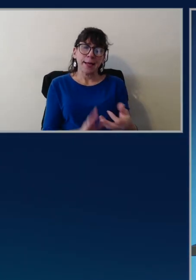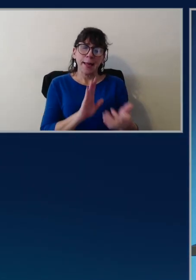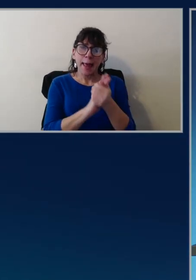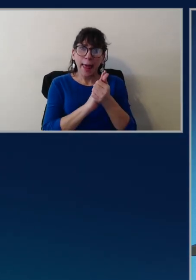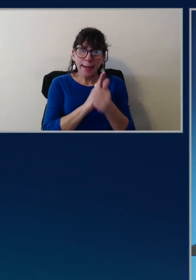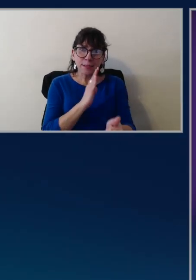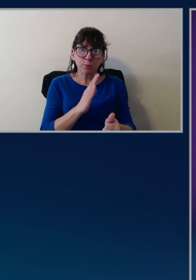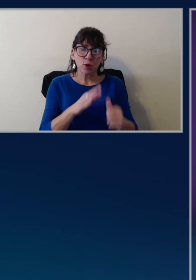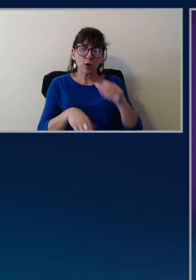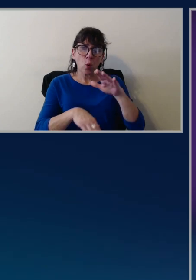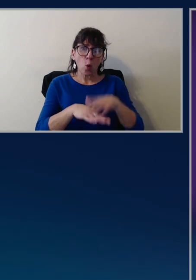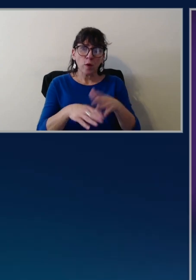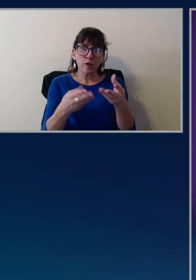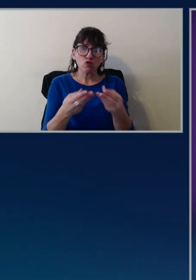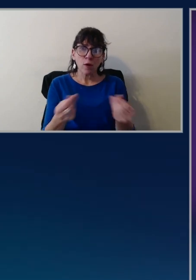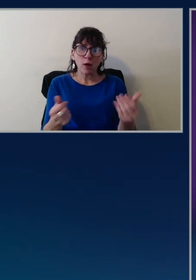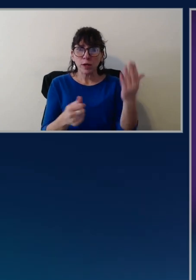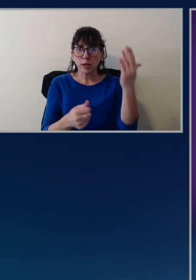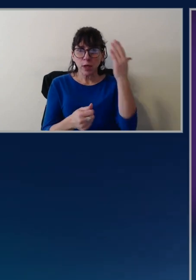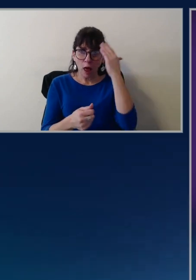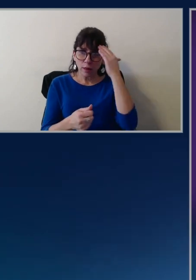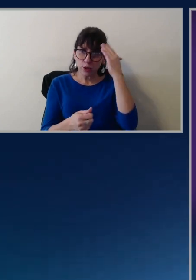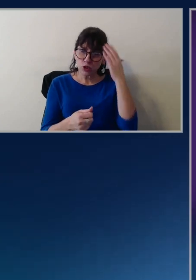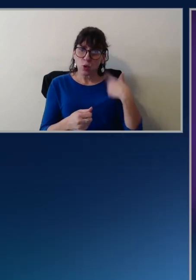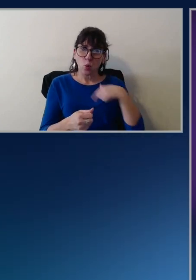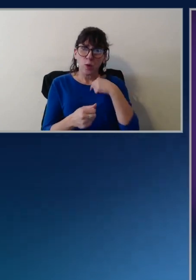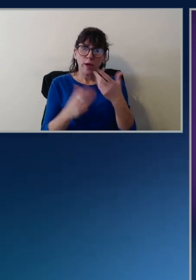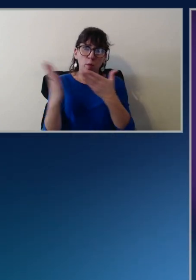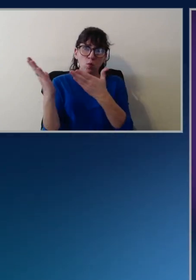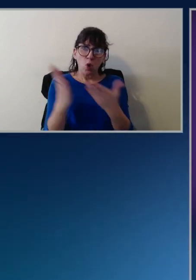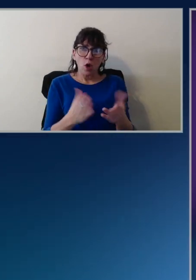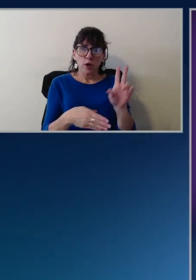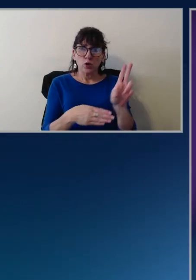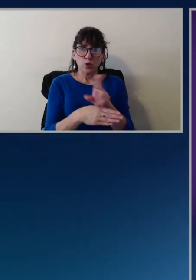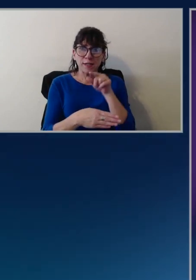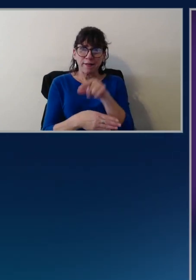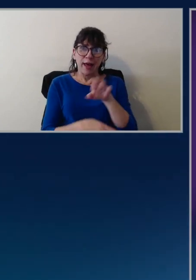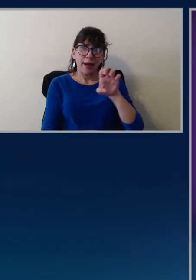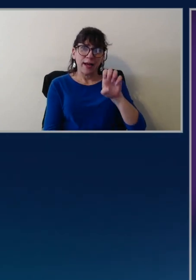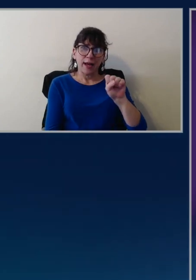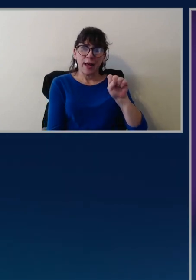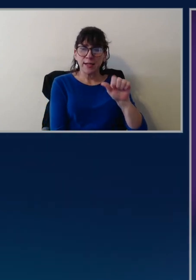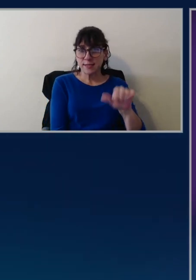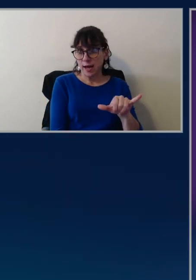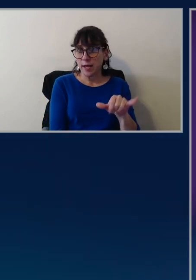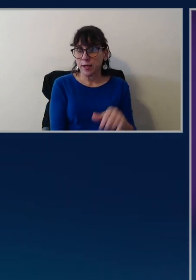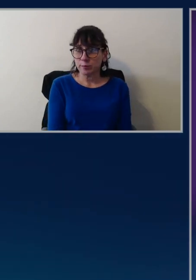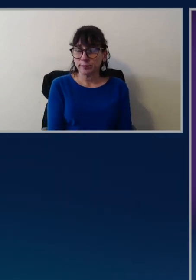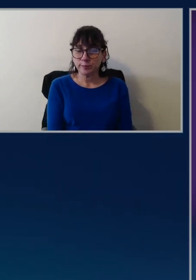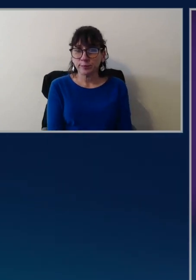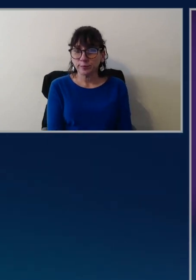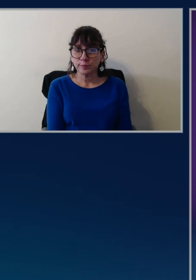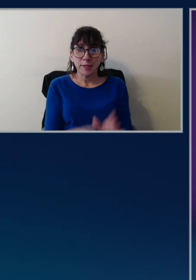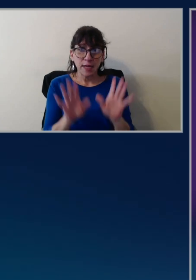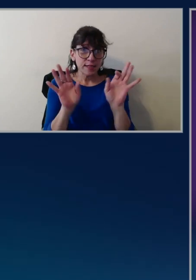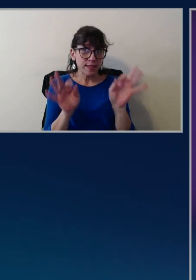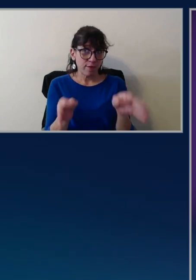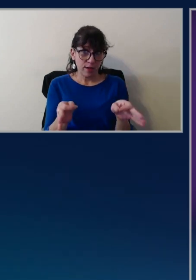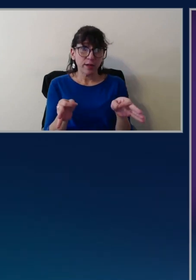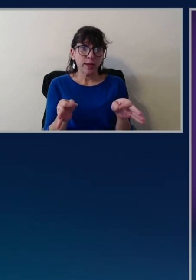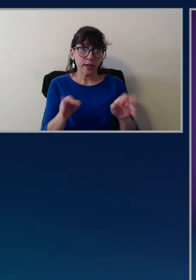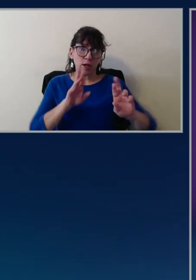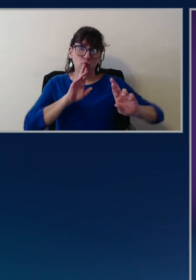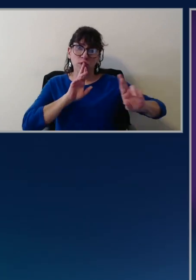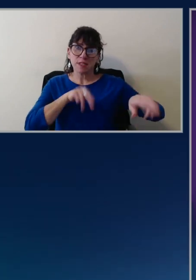on-the-ground knowledge. And so that was what we brought using this essay. And so it's definitely, in